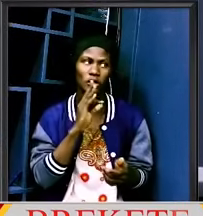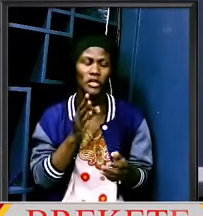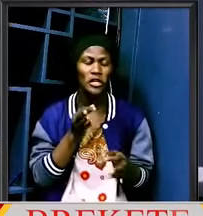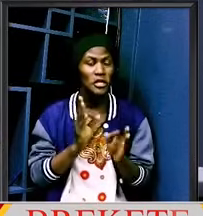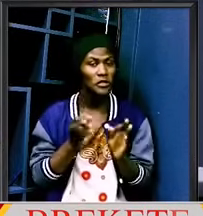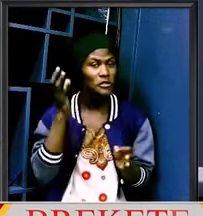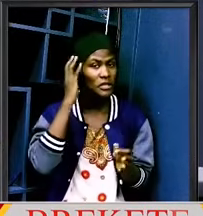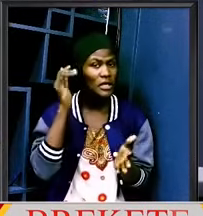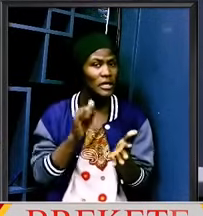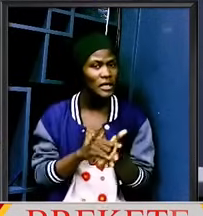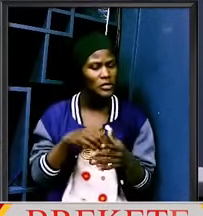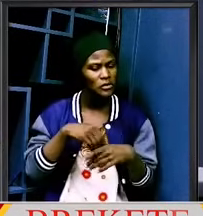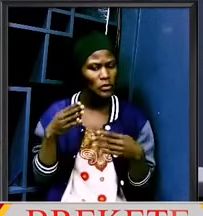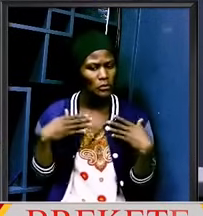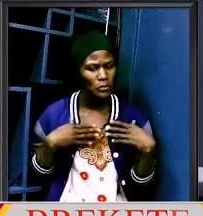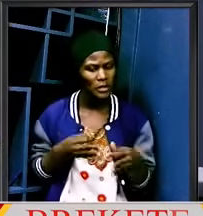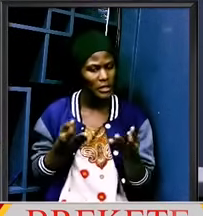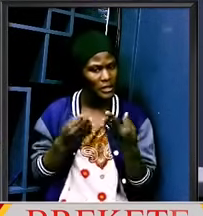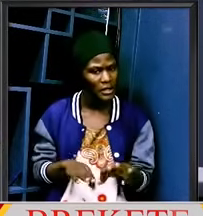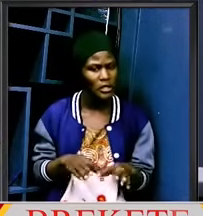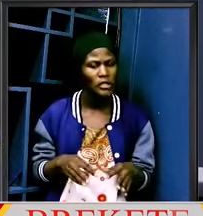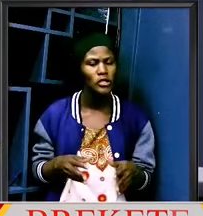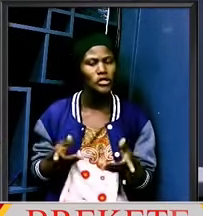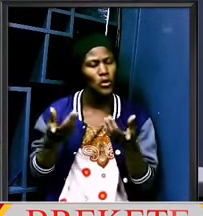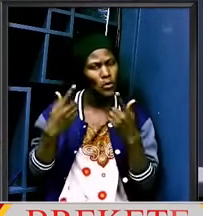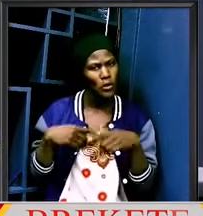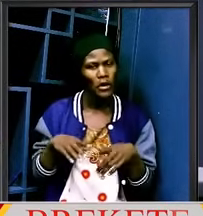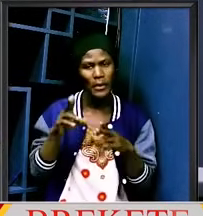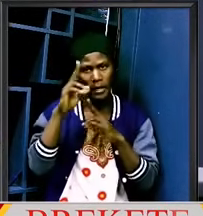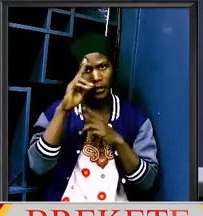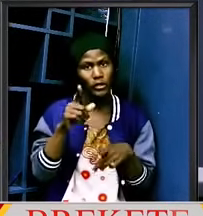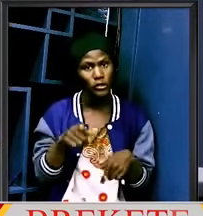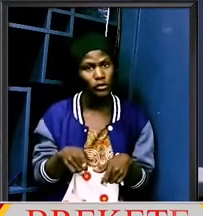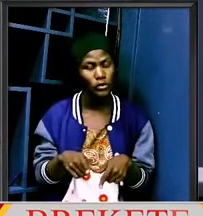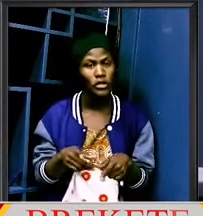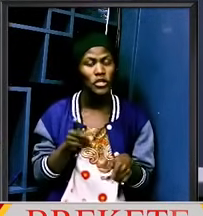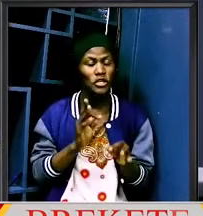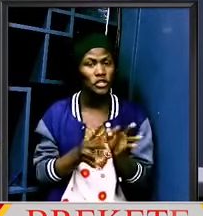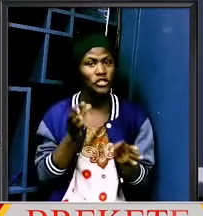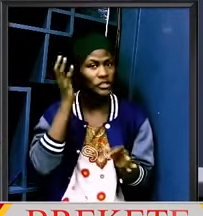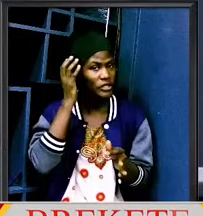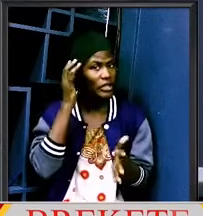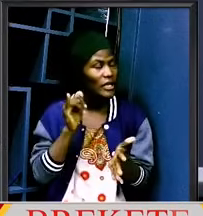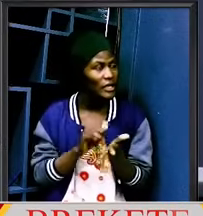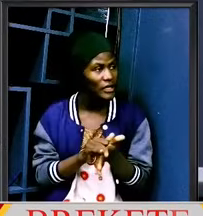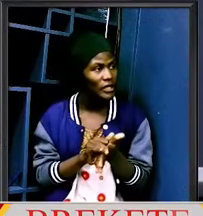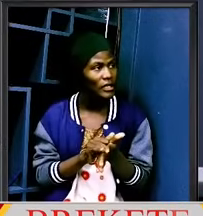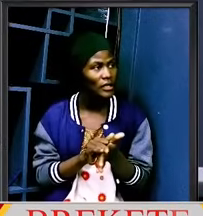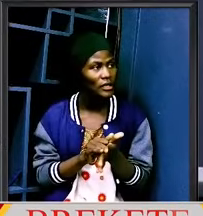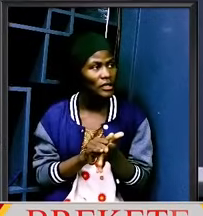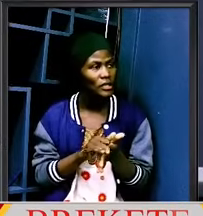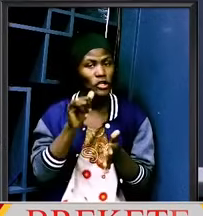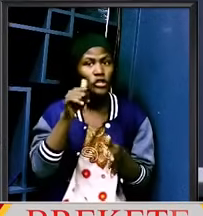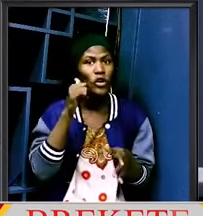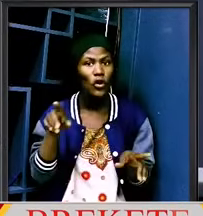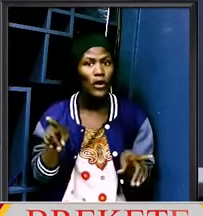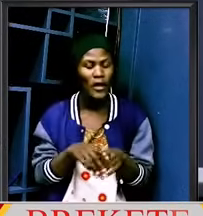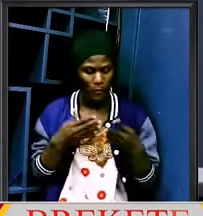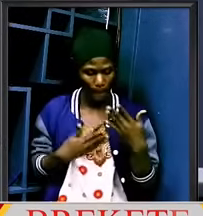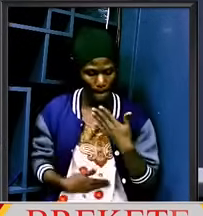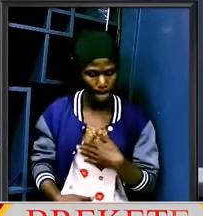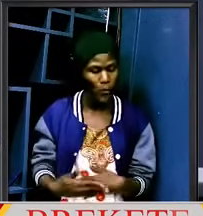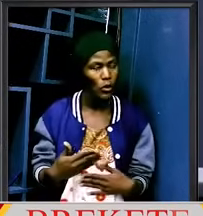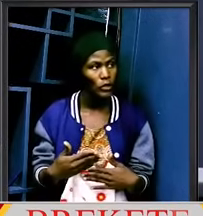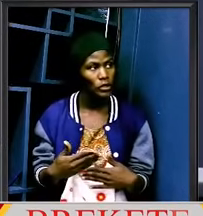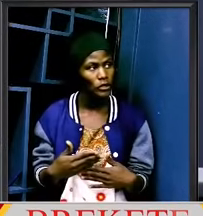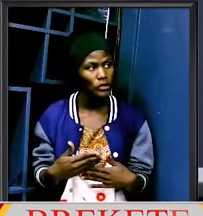die for you, she go come commiserate with you. She go condole you. If she hear say your wife born, she